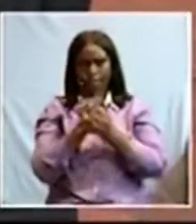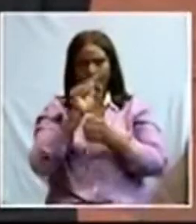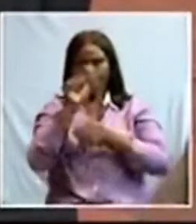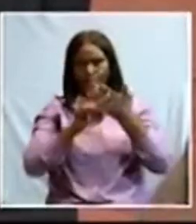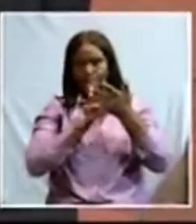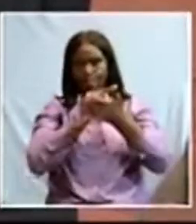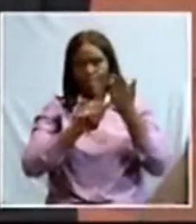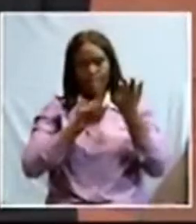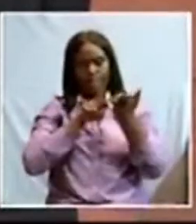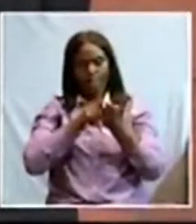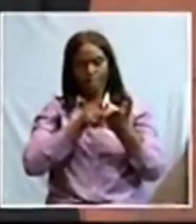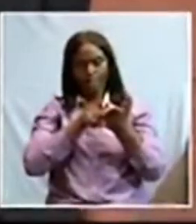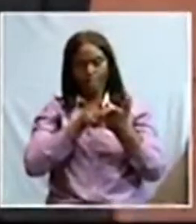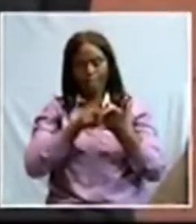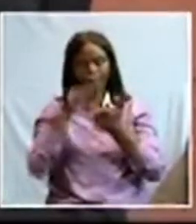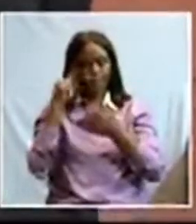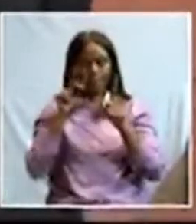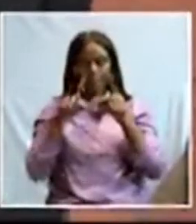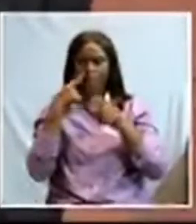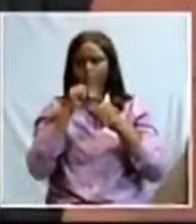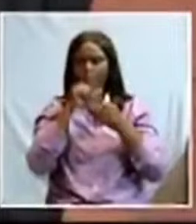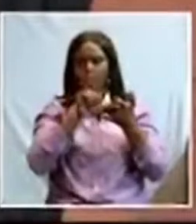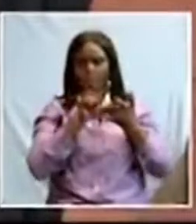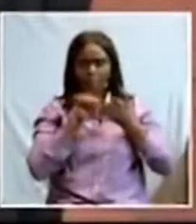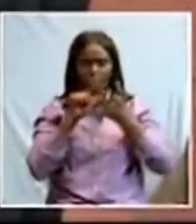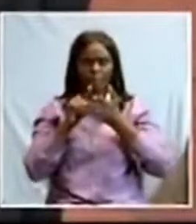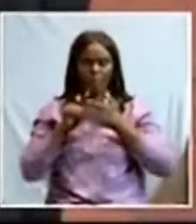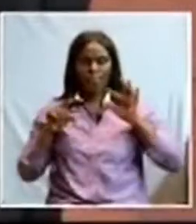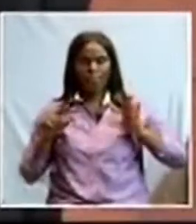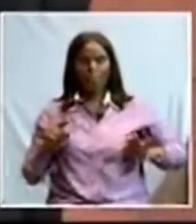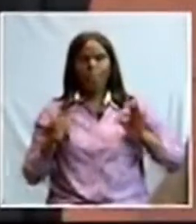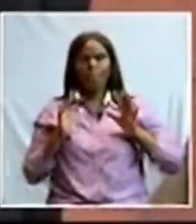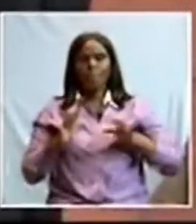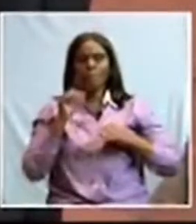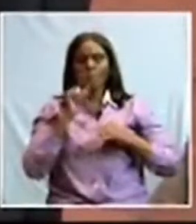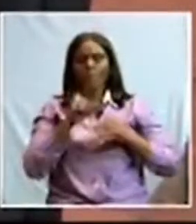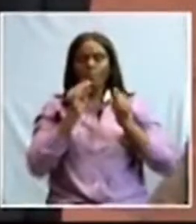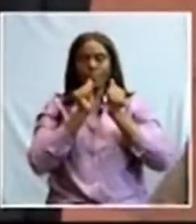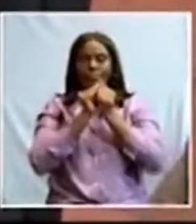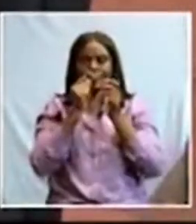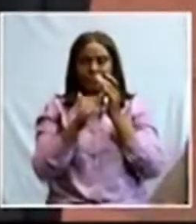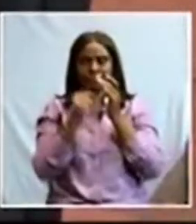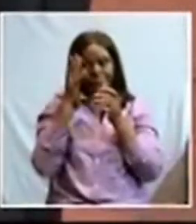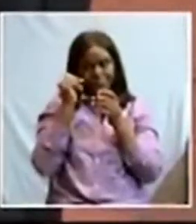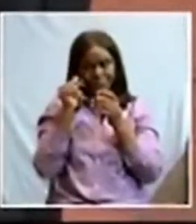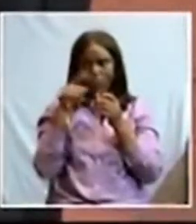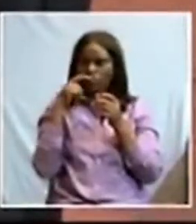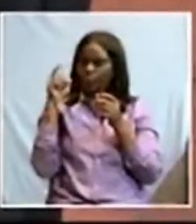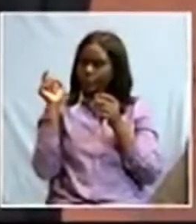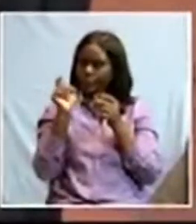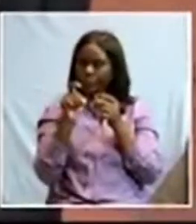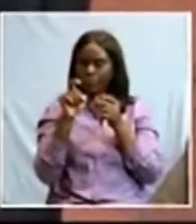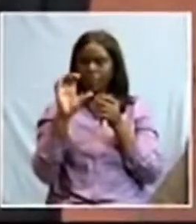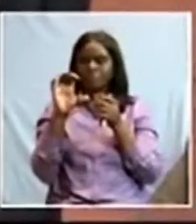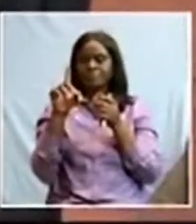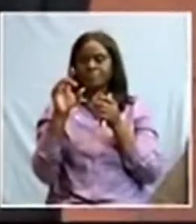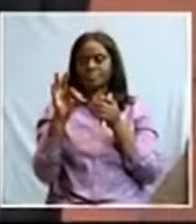blacklisting of the defaulting loan beneficiaries. This is with the view of comparing CDF